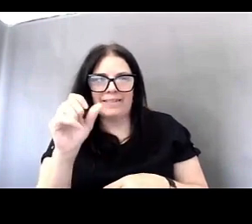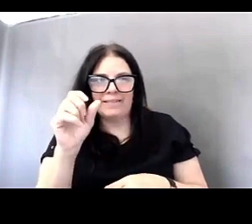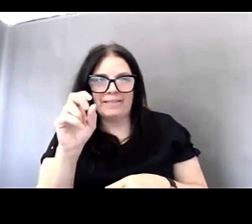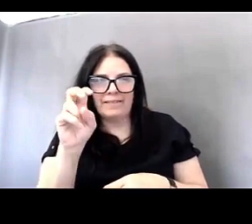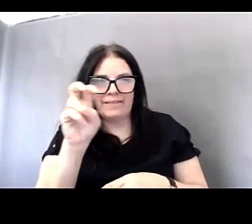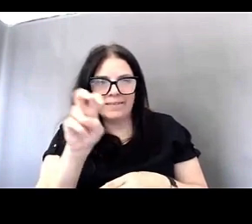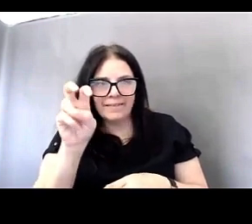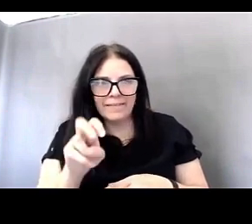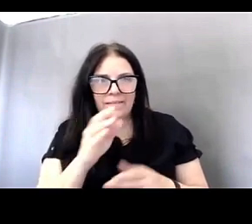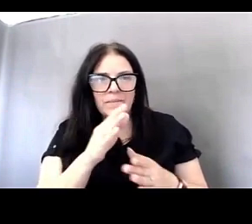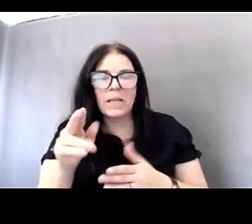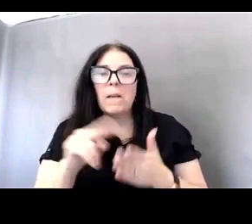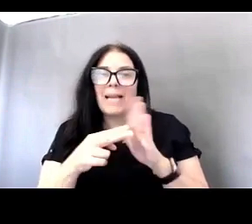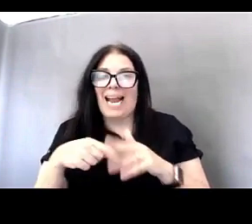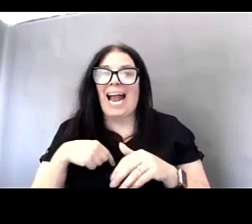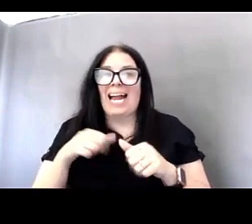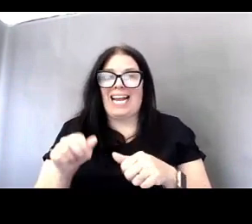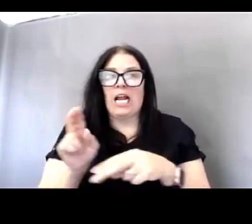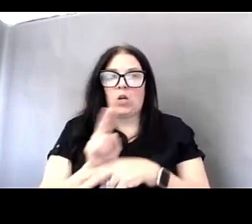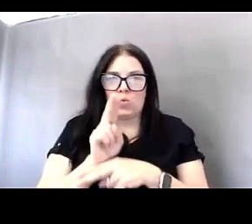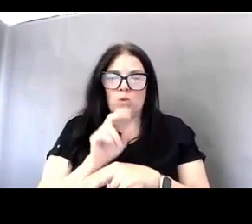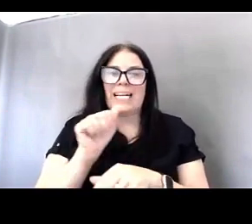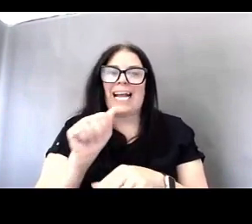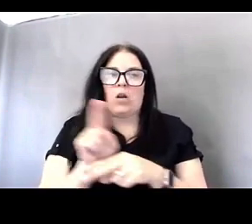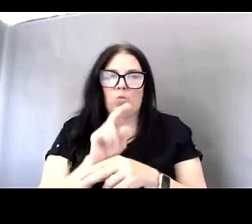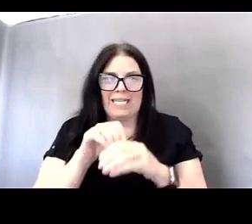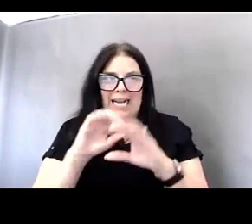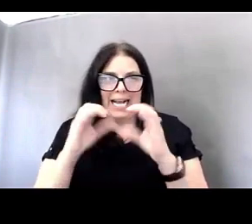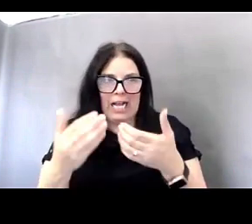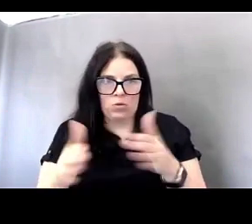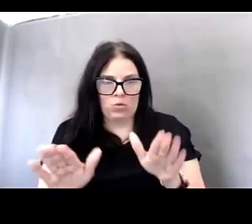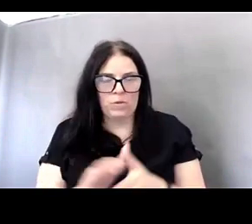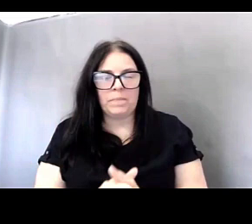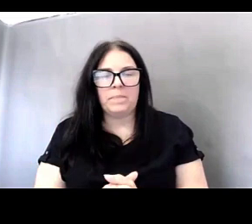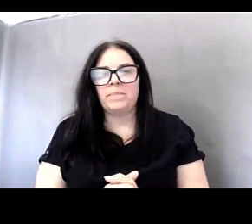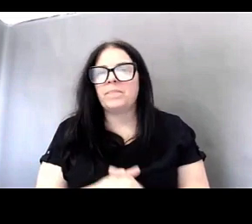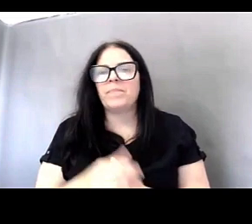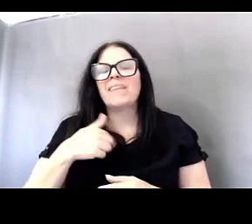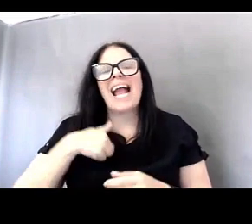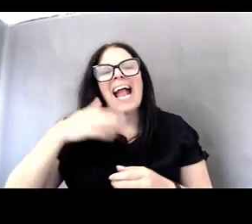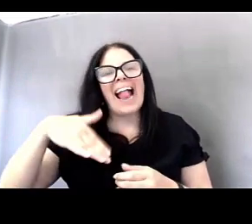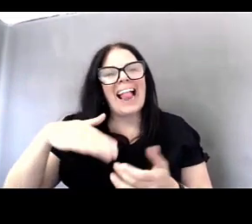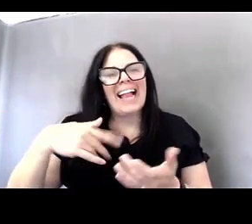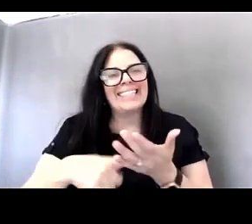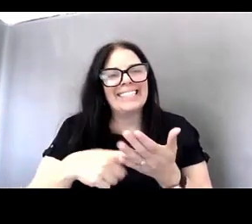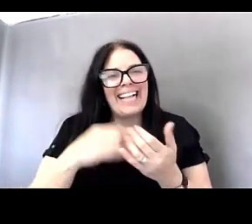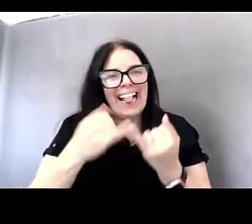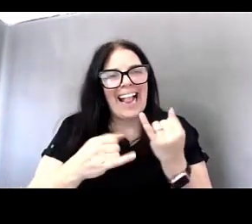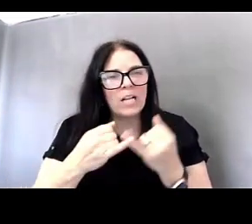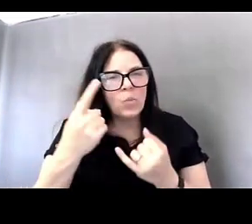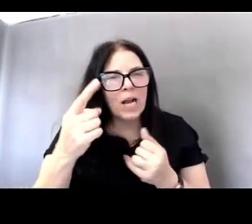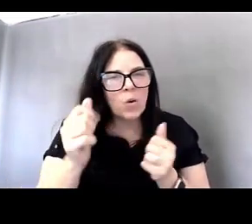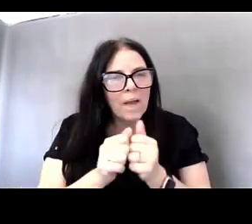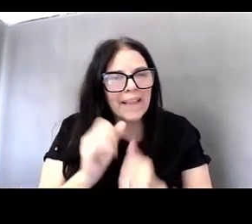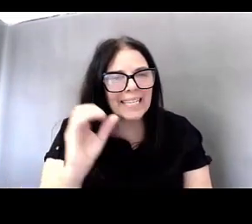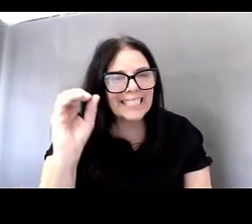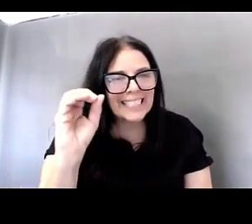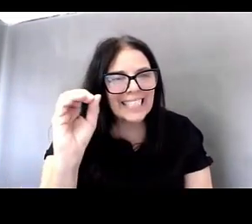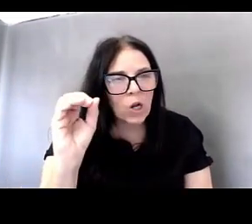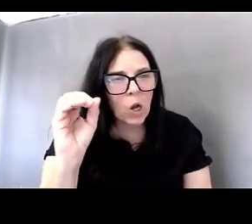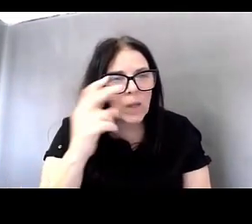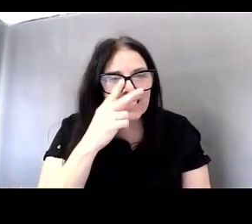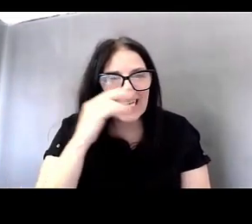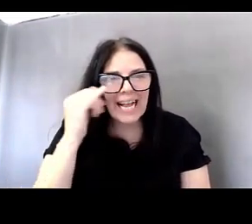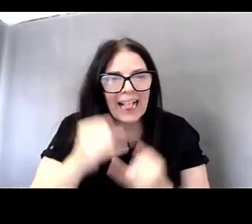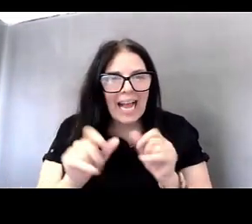resources that you can modify and use in the classroom. I haven't talked about the last one with the 0, but just so you know,